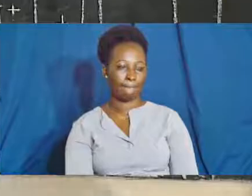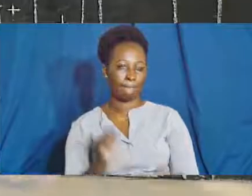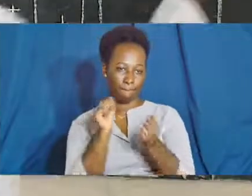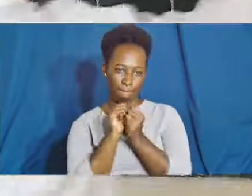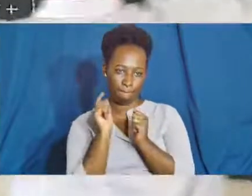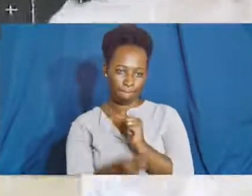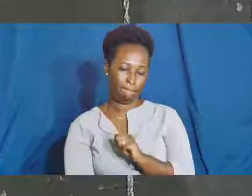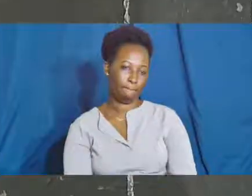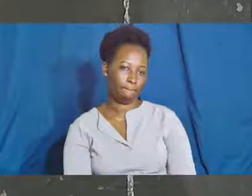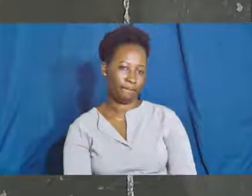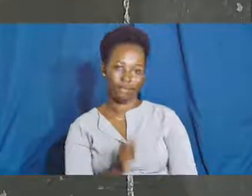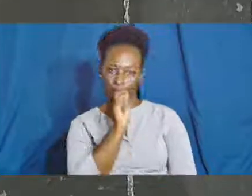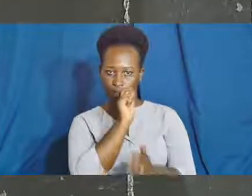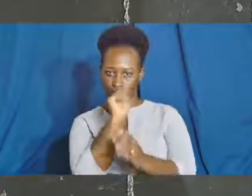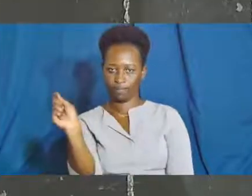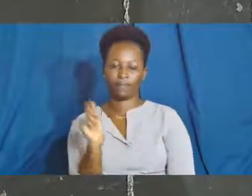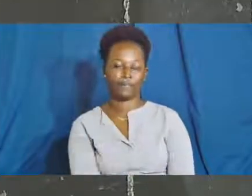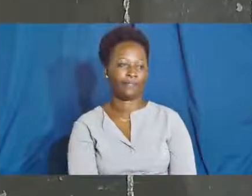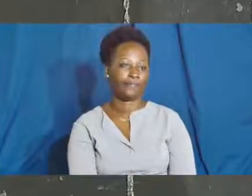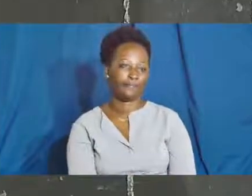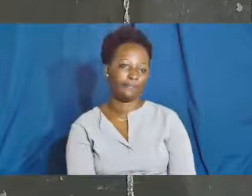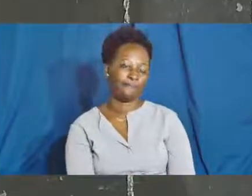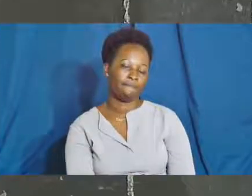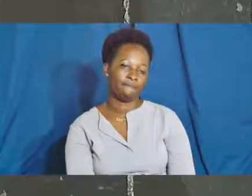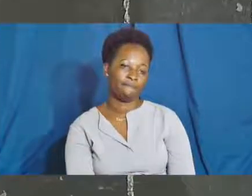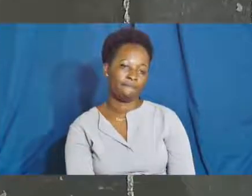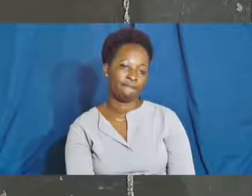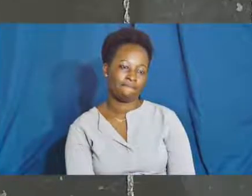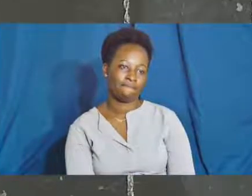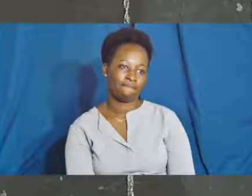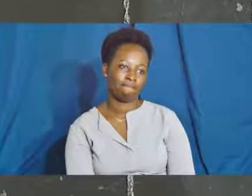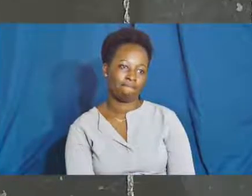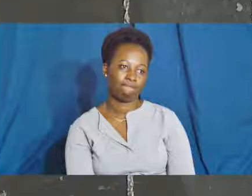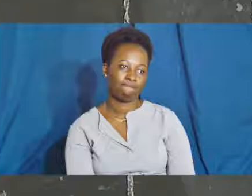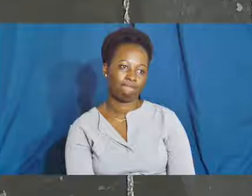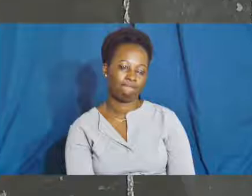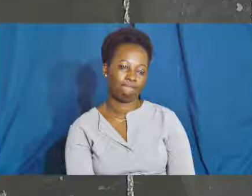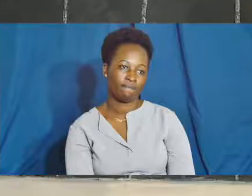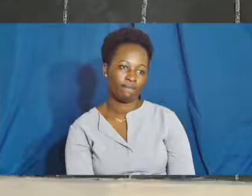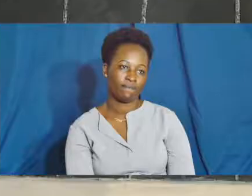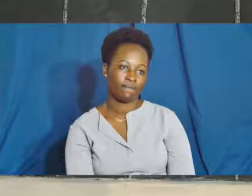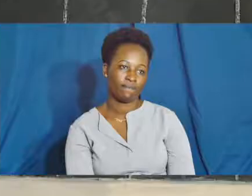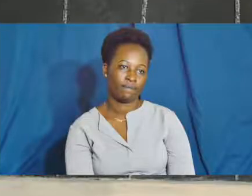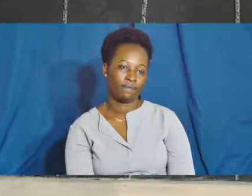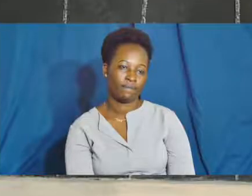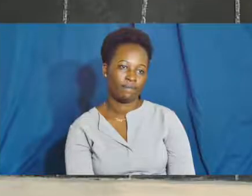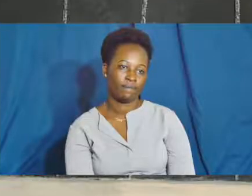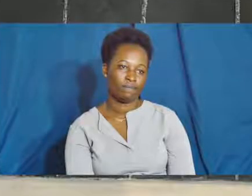have to subtract them there. So less sales returns or return inwards.